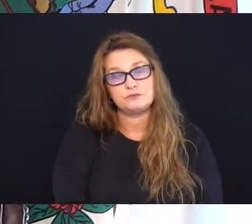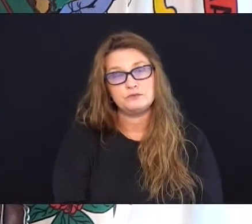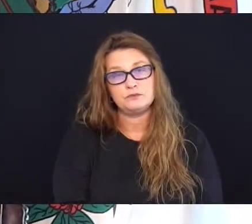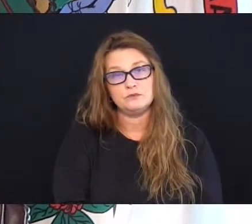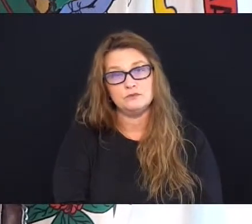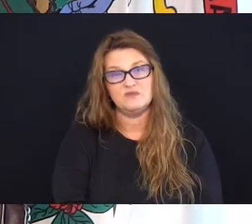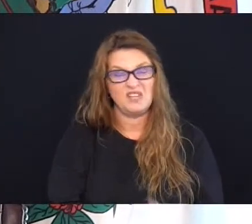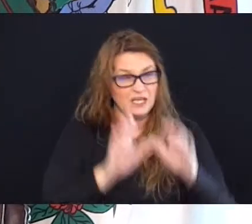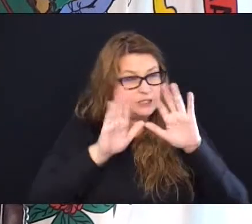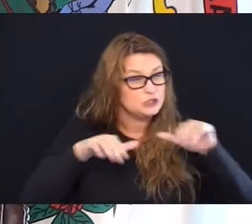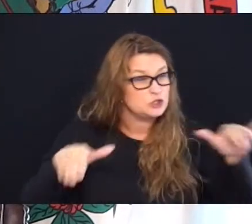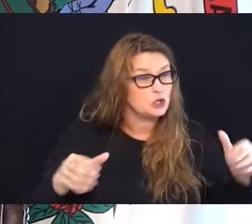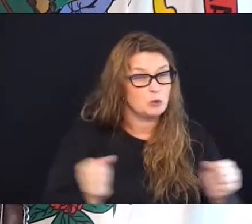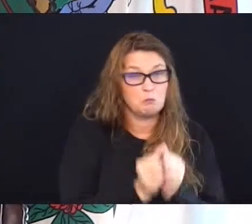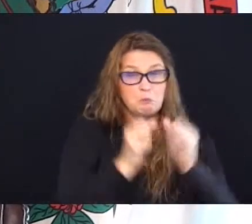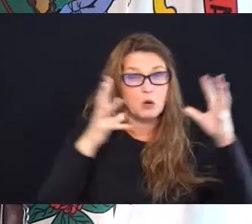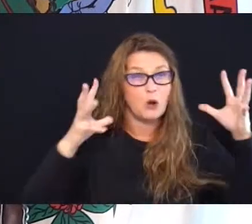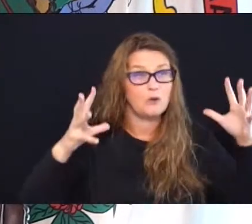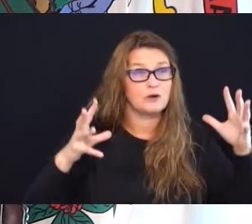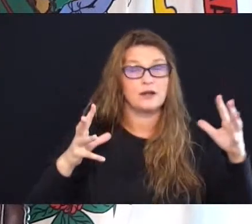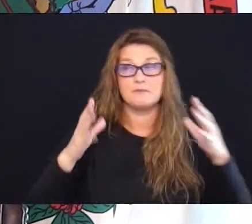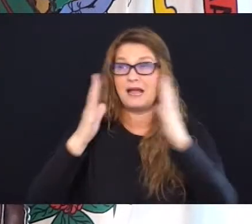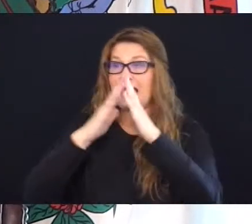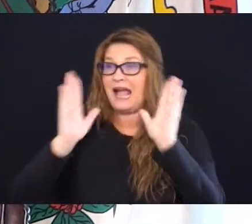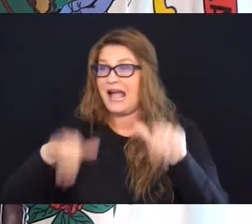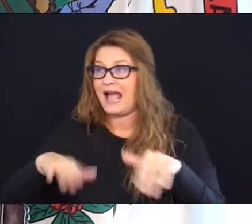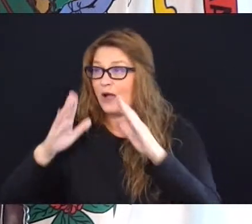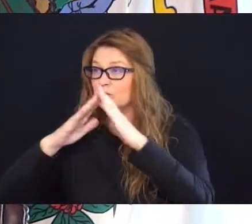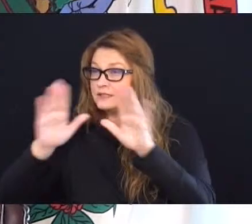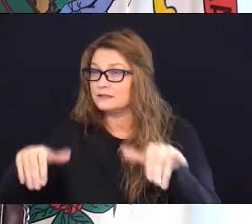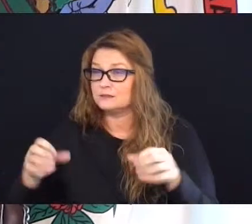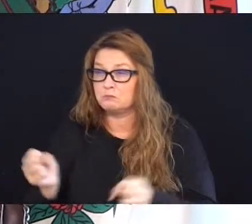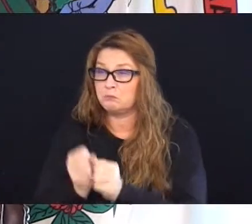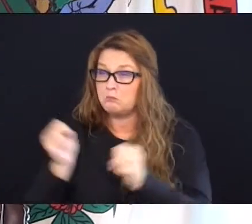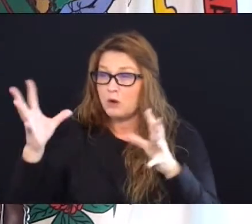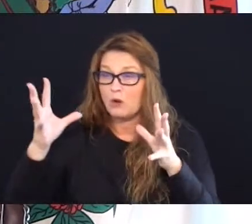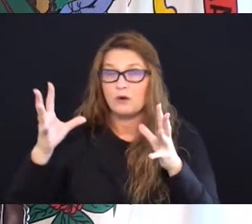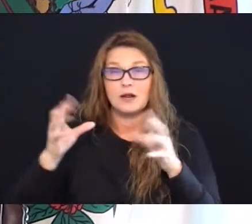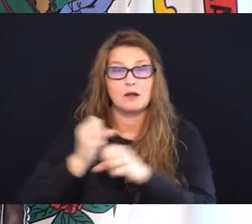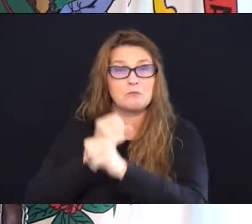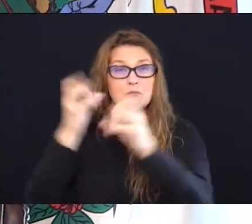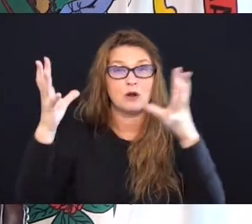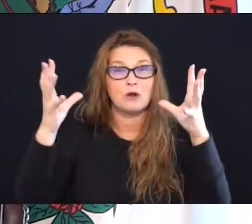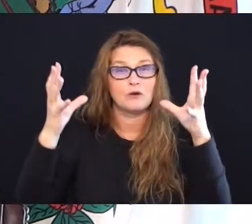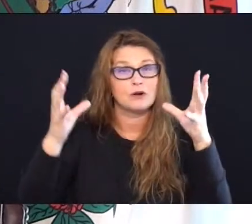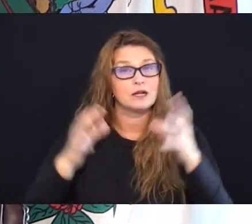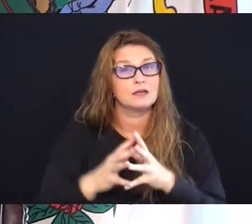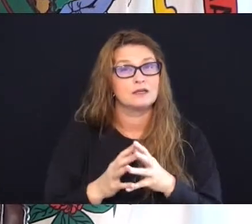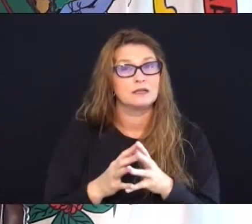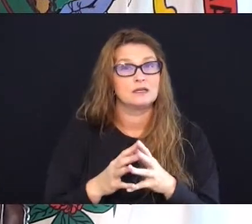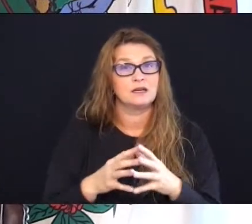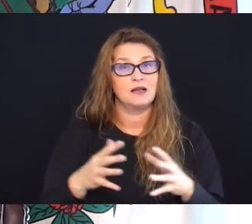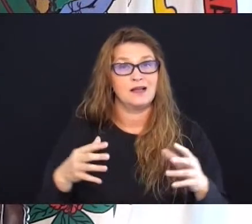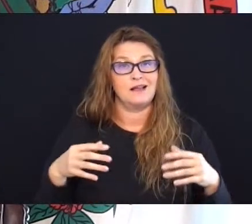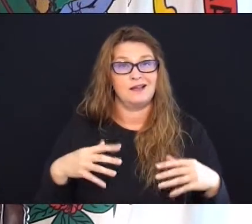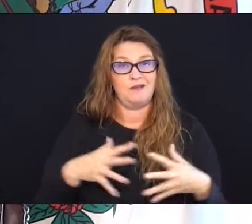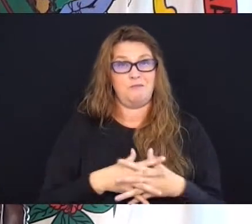Children blown up, residential neighborhoods blown up, maternity wards blown